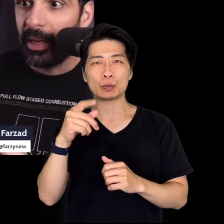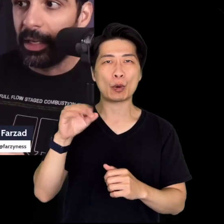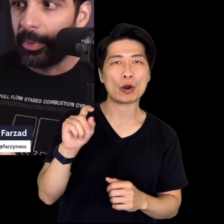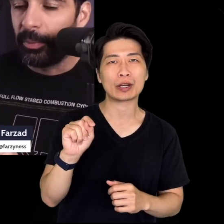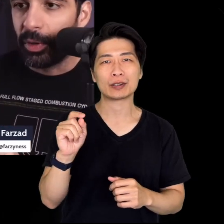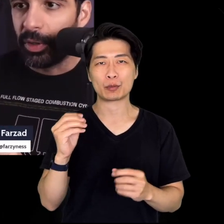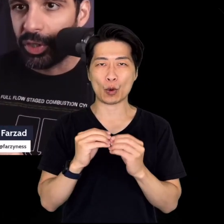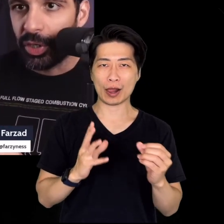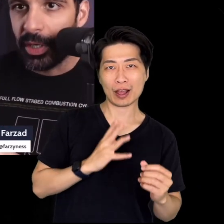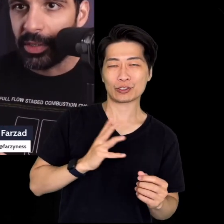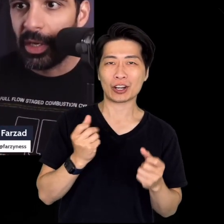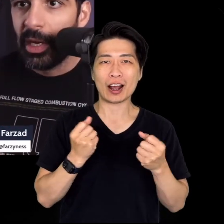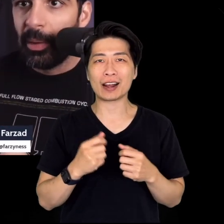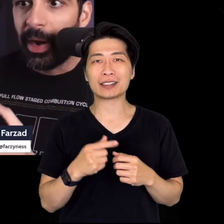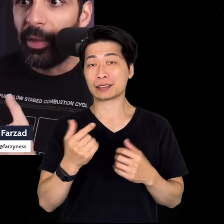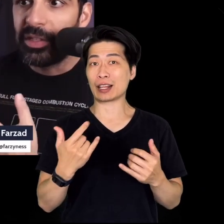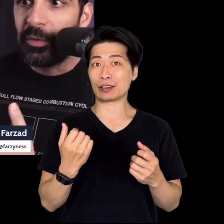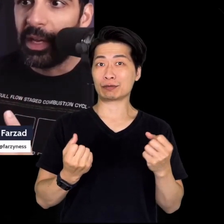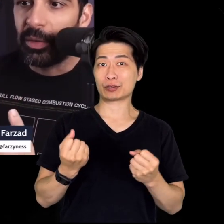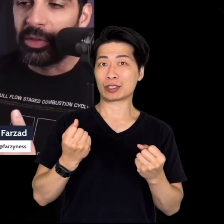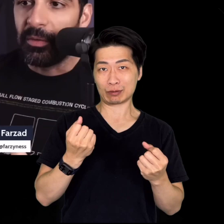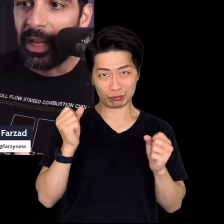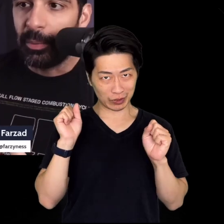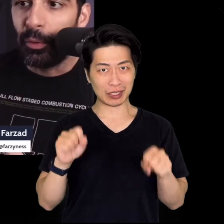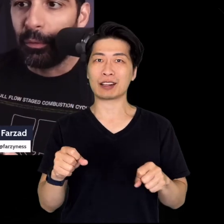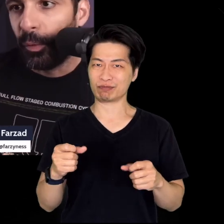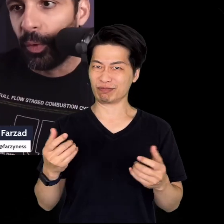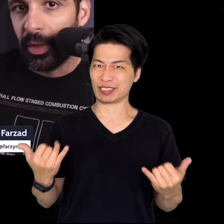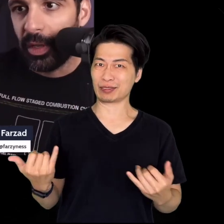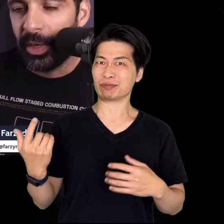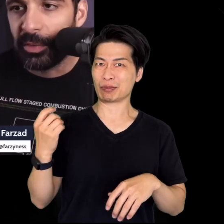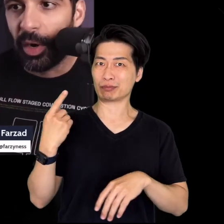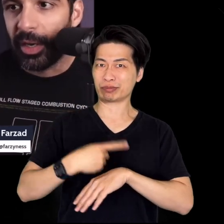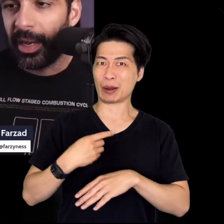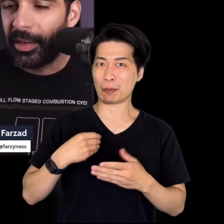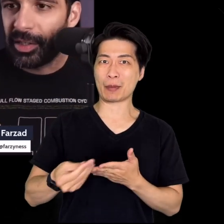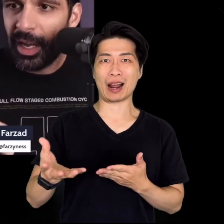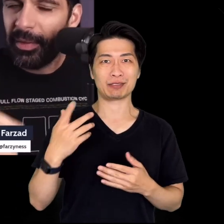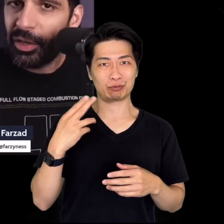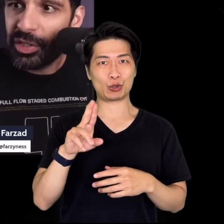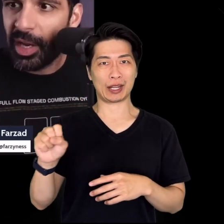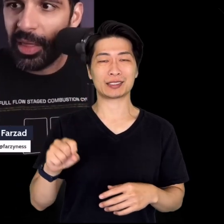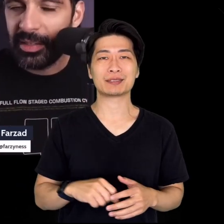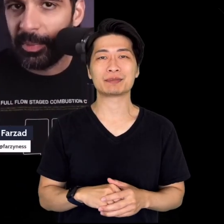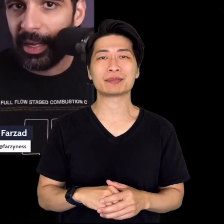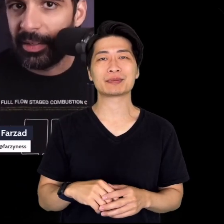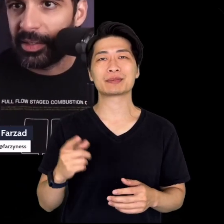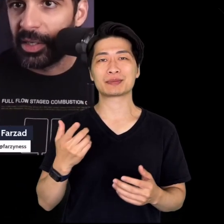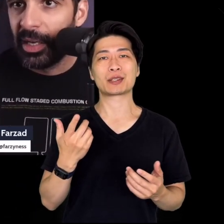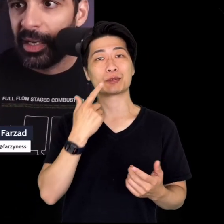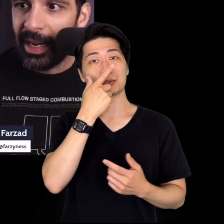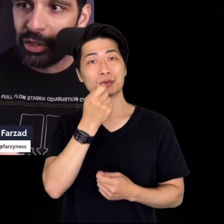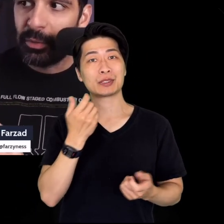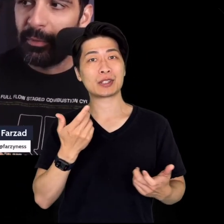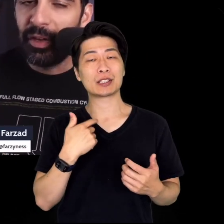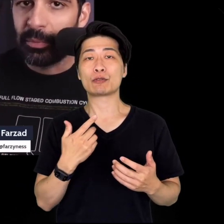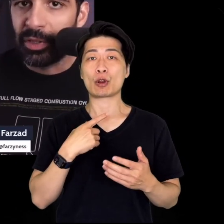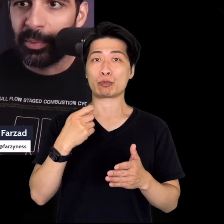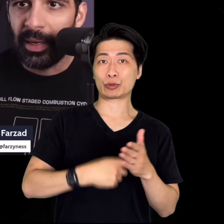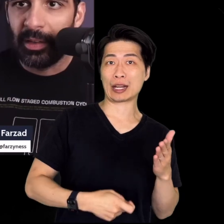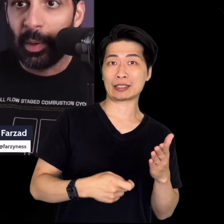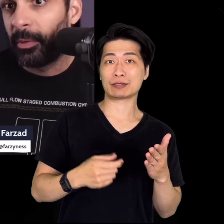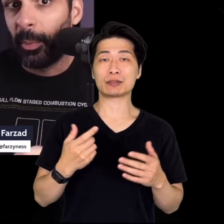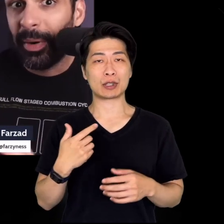sporty, making it a little bit more luxurious. But now this vehicle is available for the U.S. market, and there's a lot of interesting things about this, not just from a